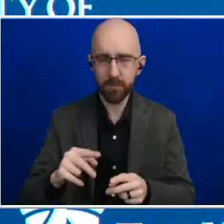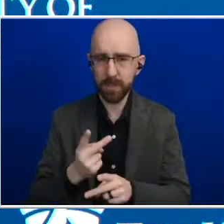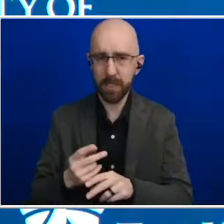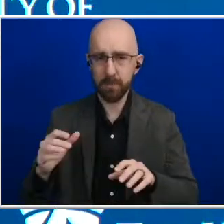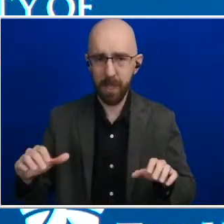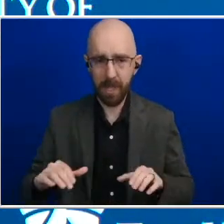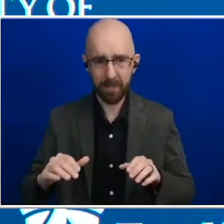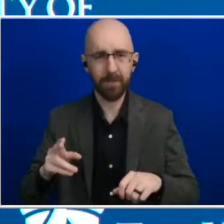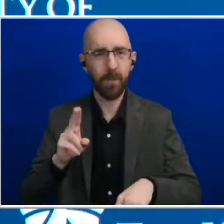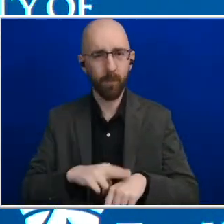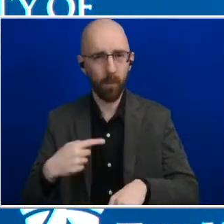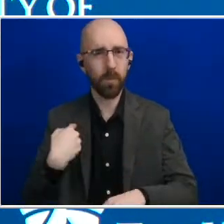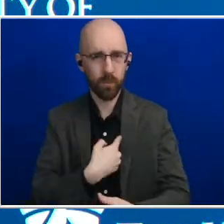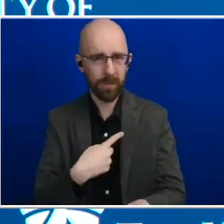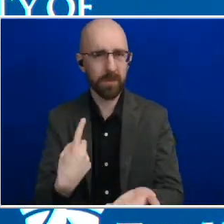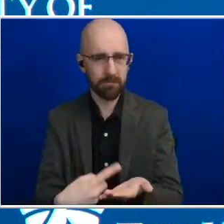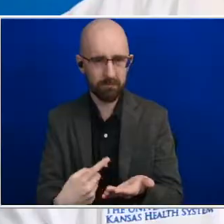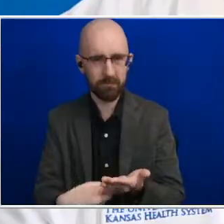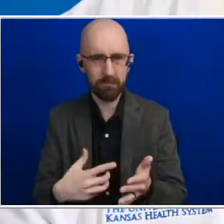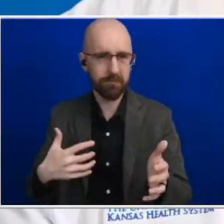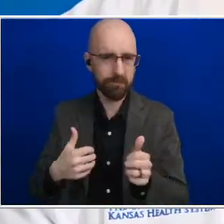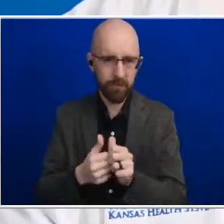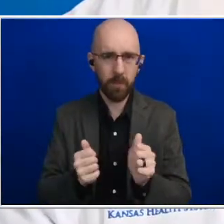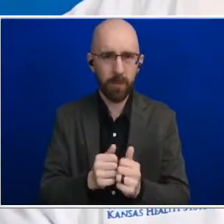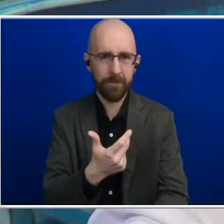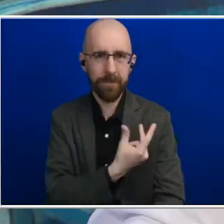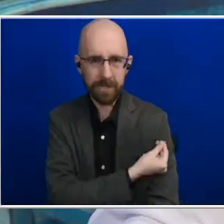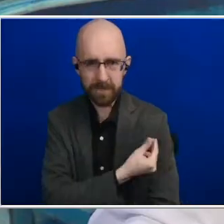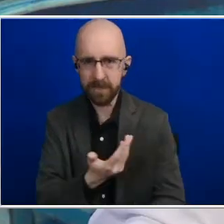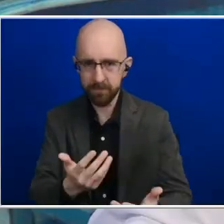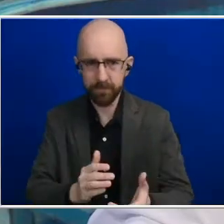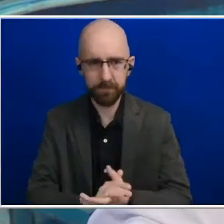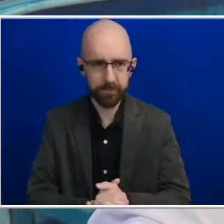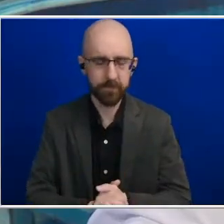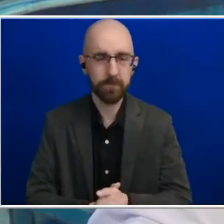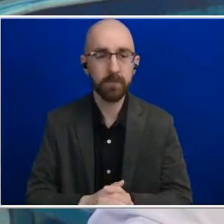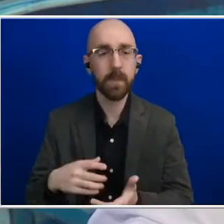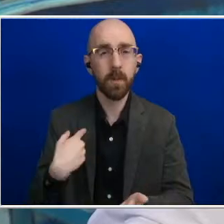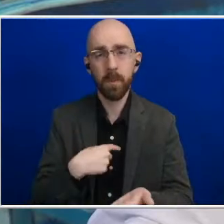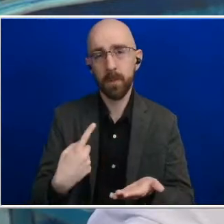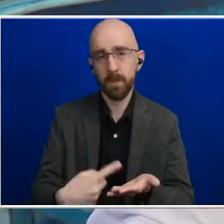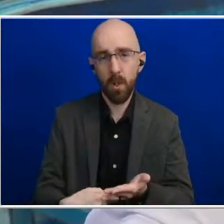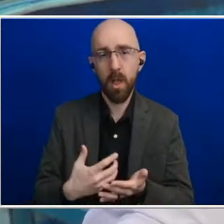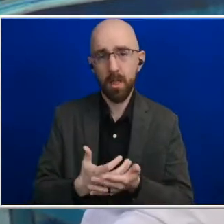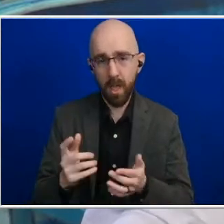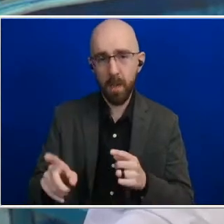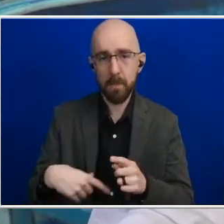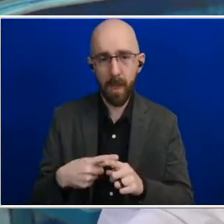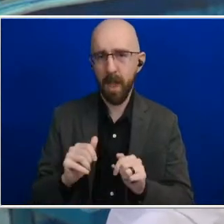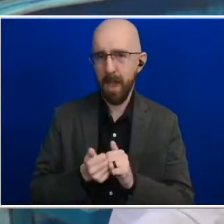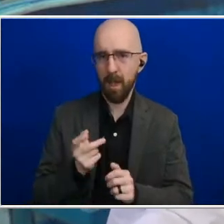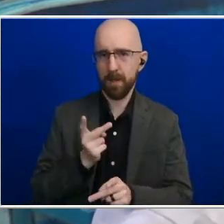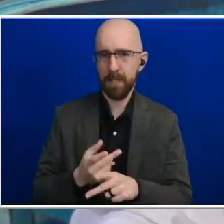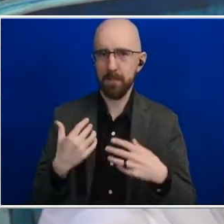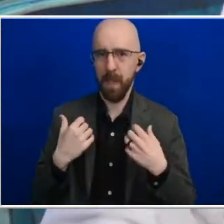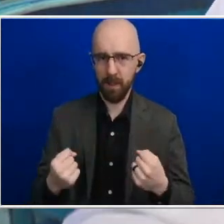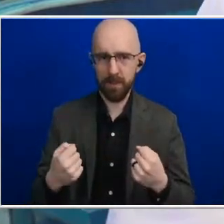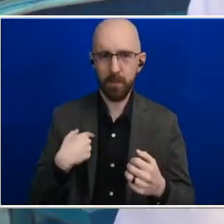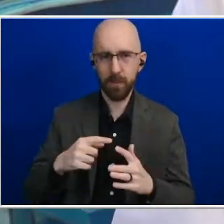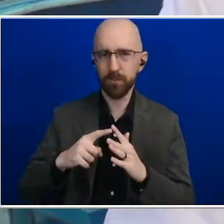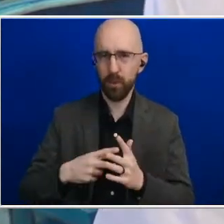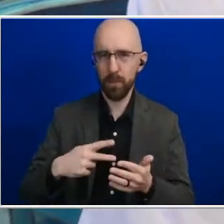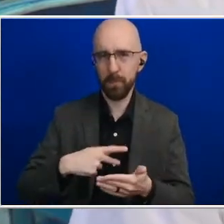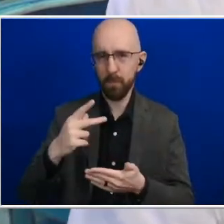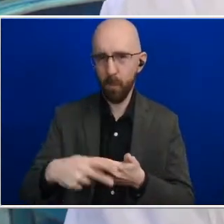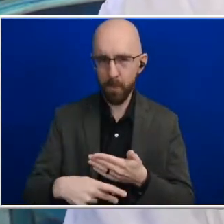about, please stay up to date with your vaccines. You know, we were talking a lot about today about how to maintain healthy. We started this program out with a